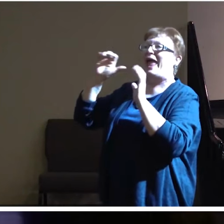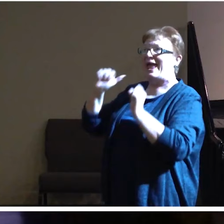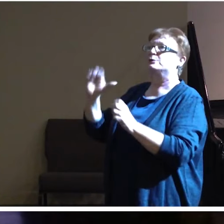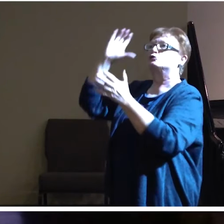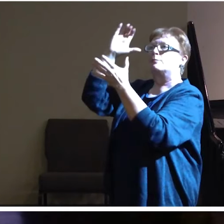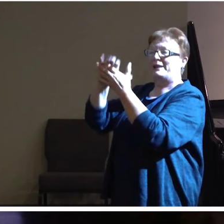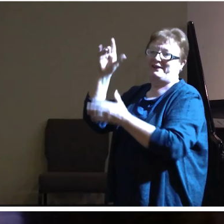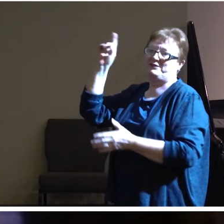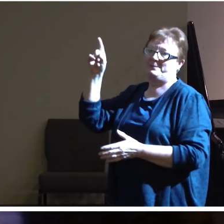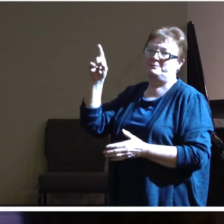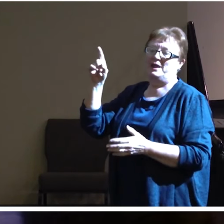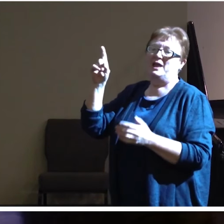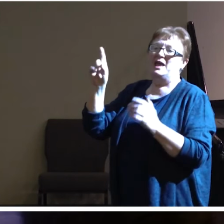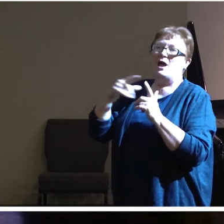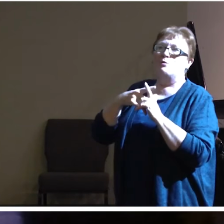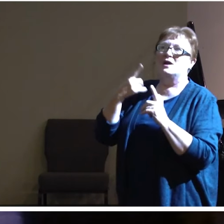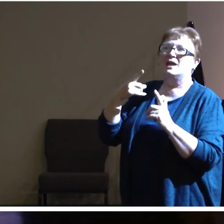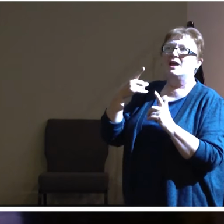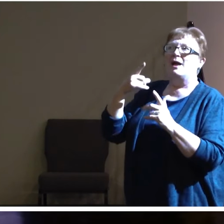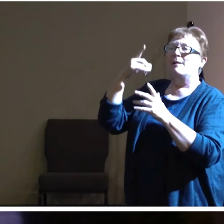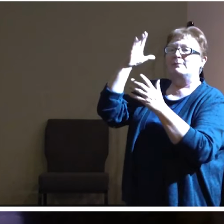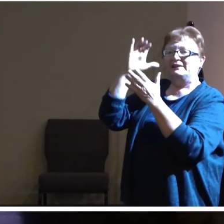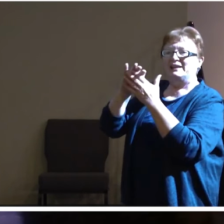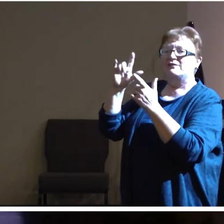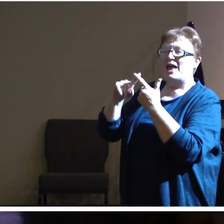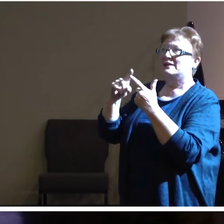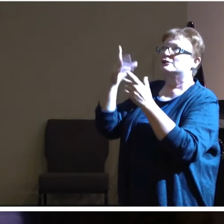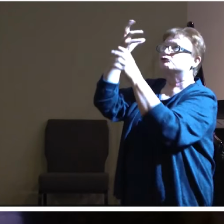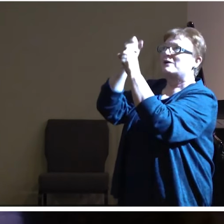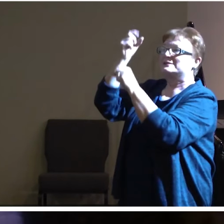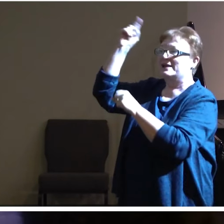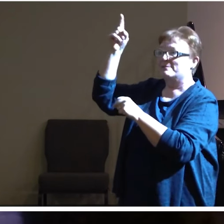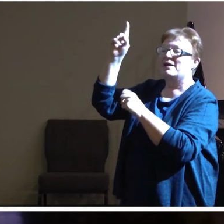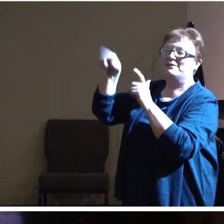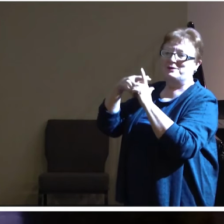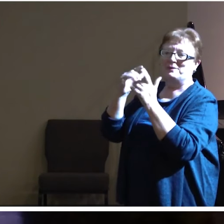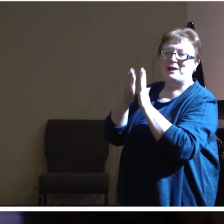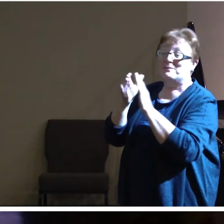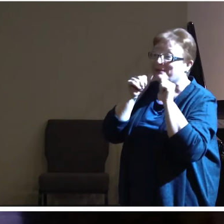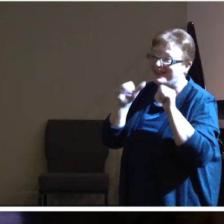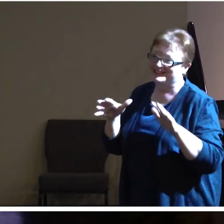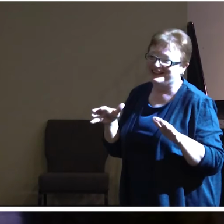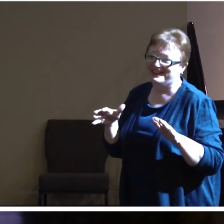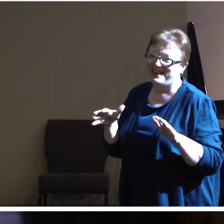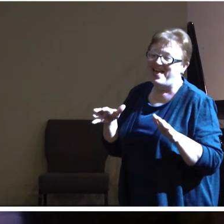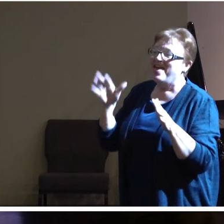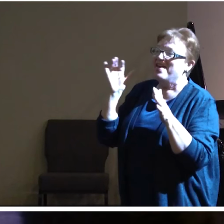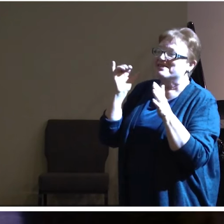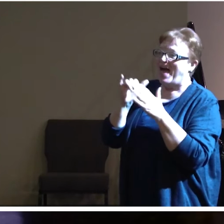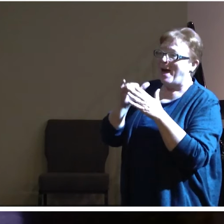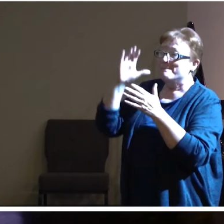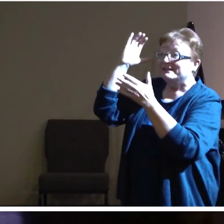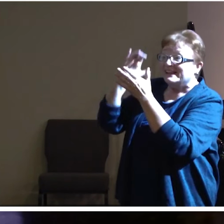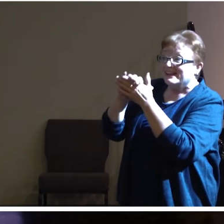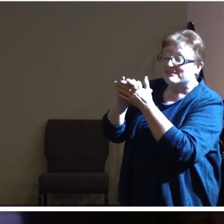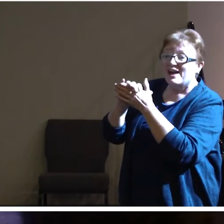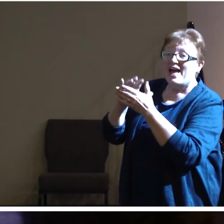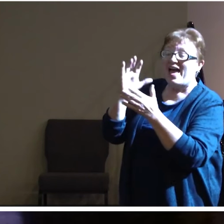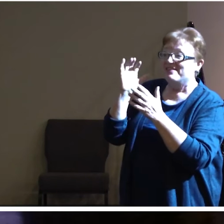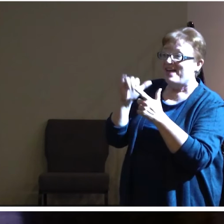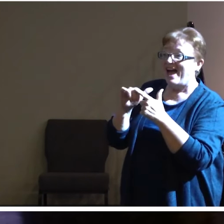I'm a believer. when we believe and put our faith in him, there is blessing. And that belief and that faith needs to be renewed